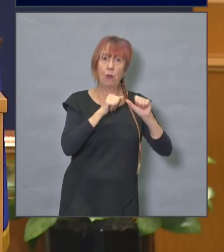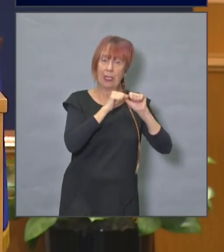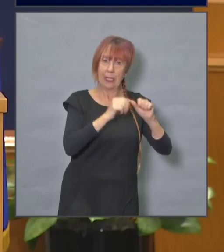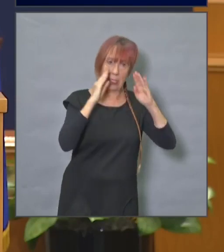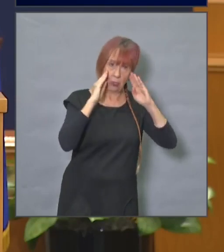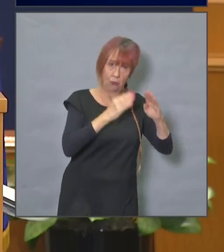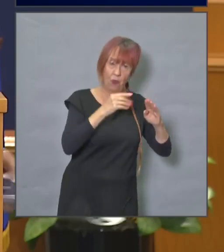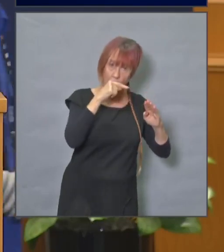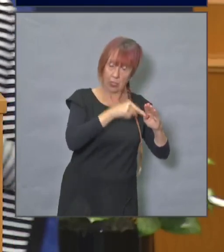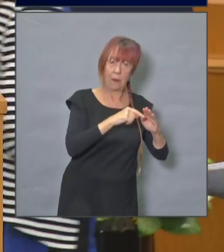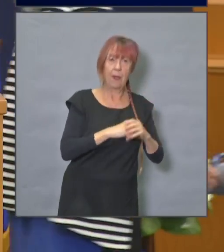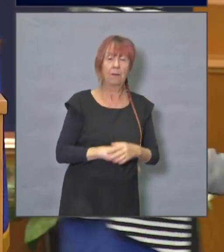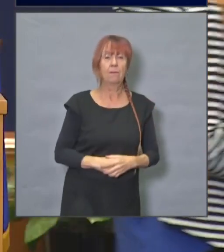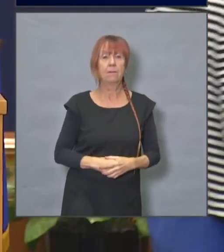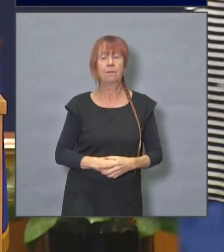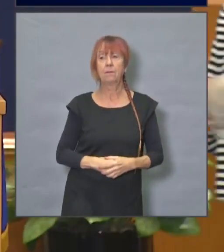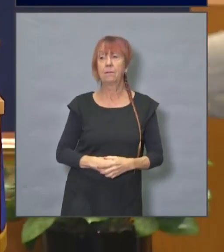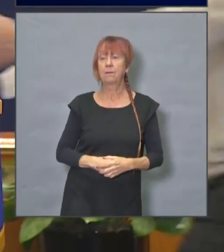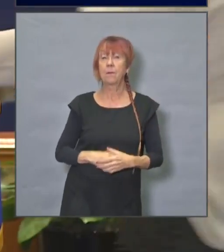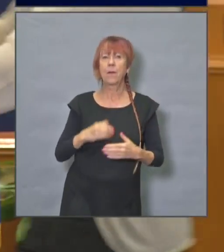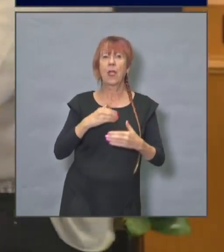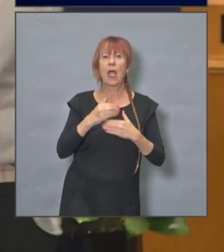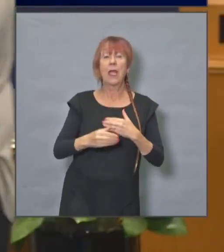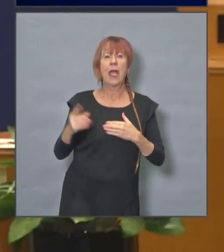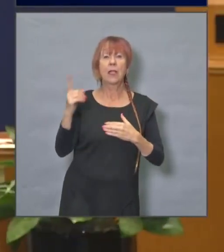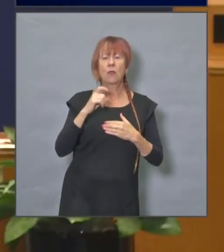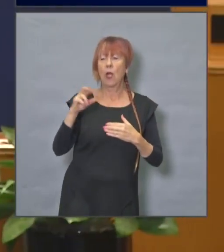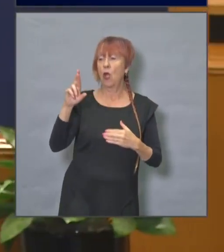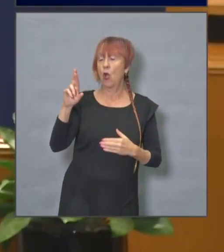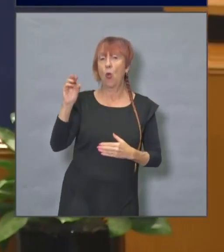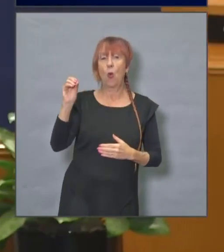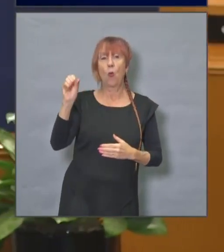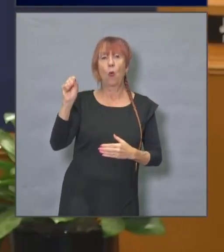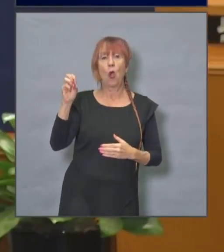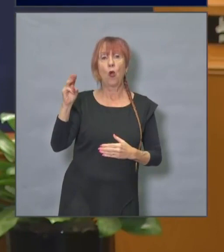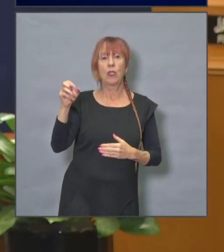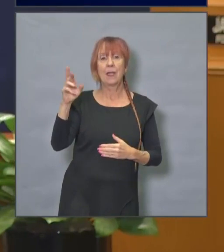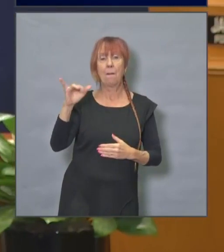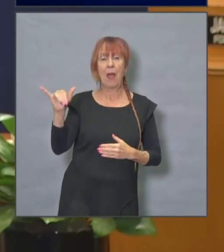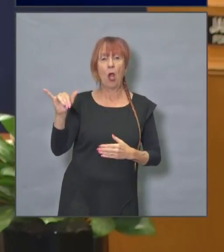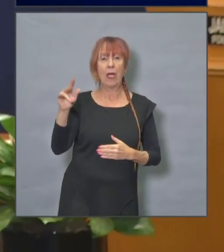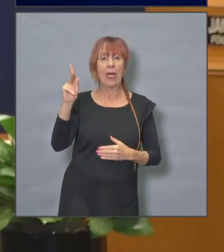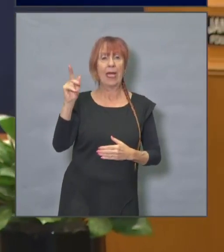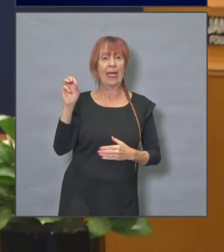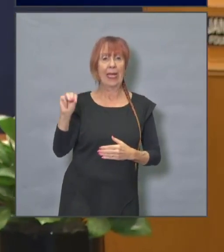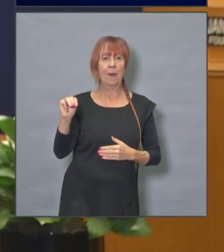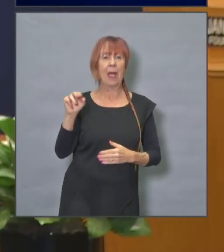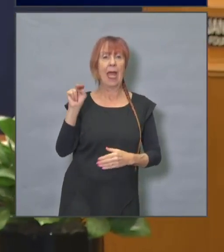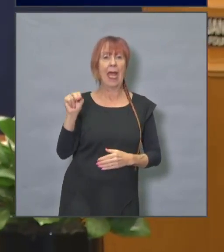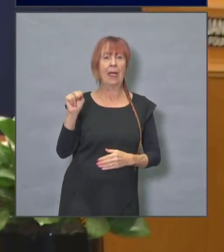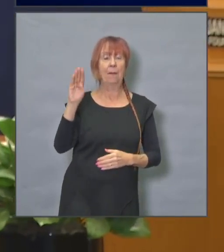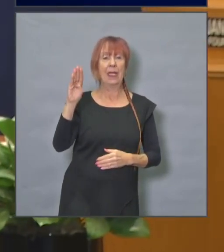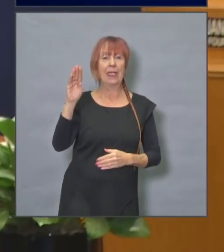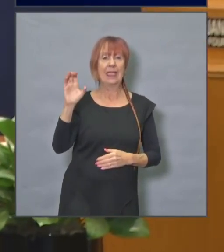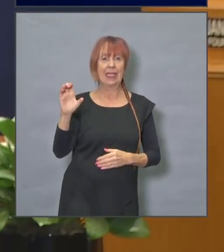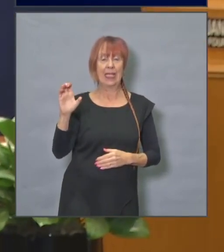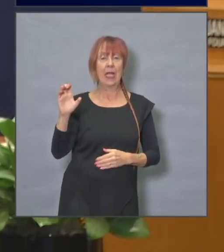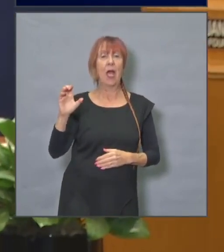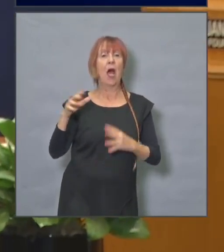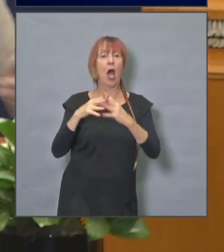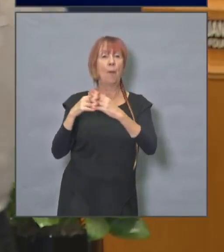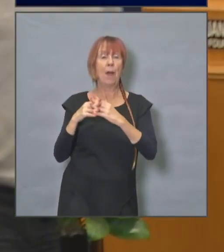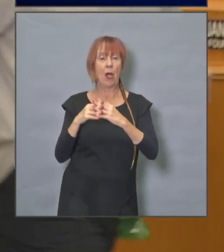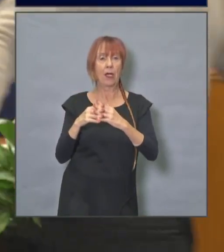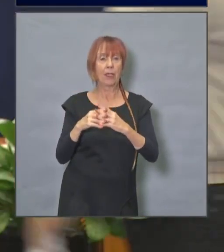question. Next question will come from the line of Rosemary Kim with NBC America. Please go ahead. Hi, I had